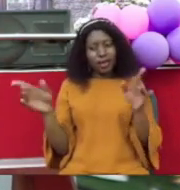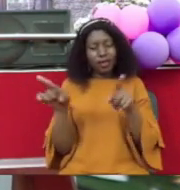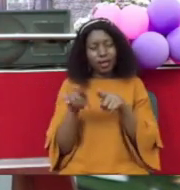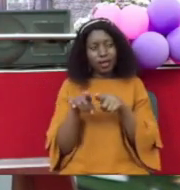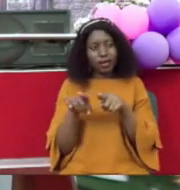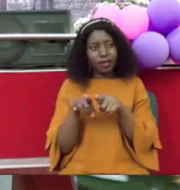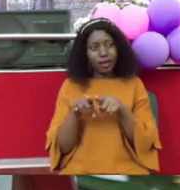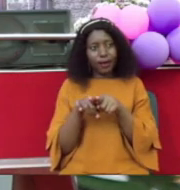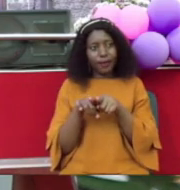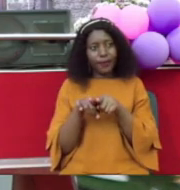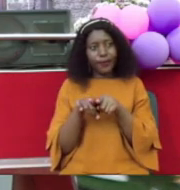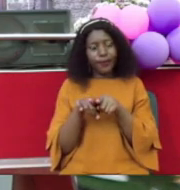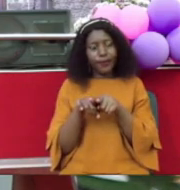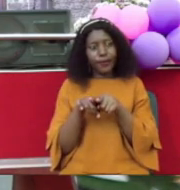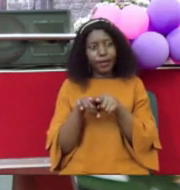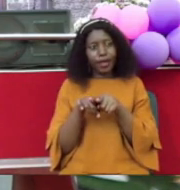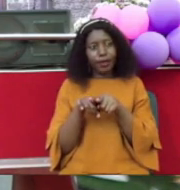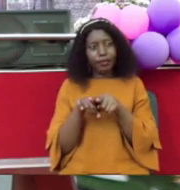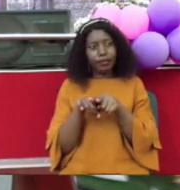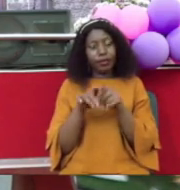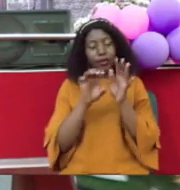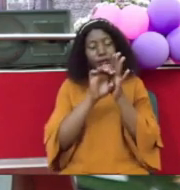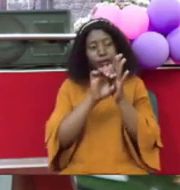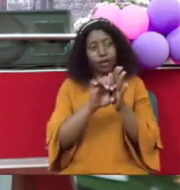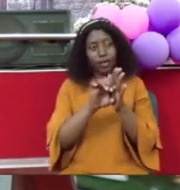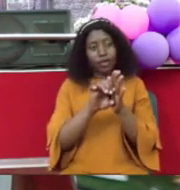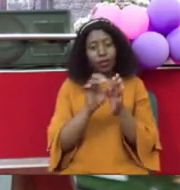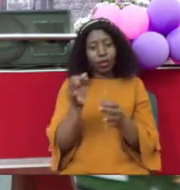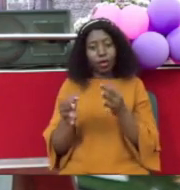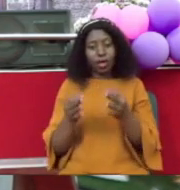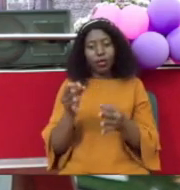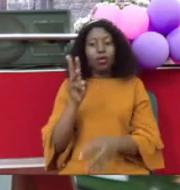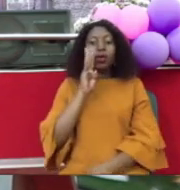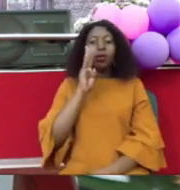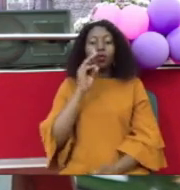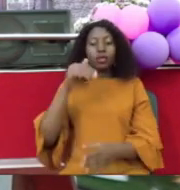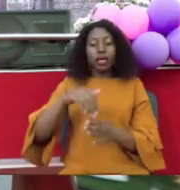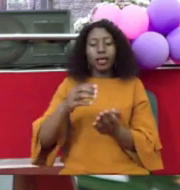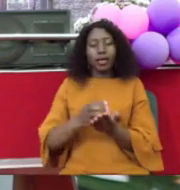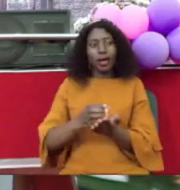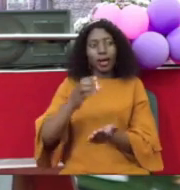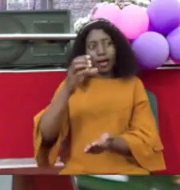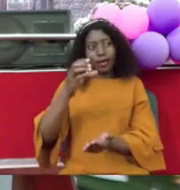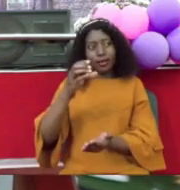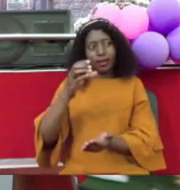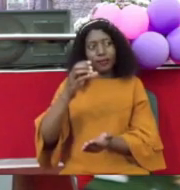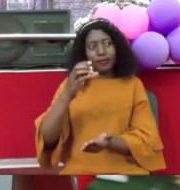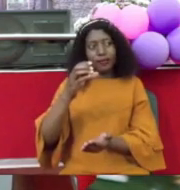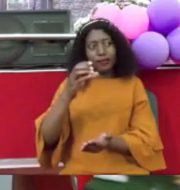it's like when you get, for example, if there's water in a glass. Ni mfano tu kama kuna maji kwenye